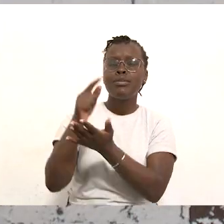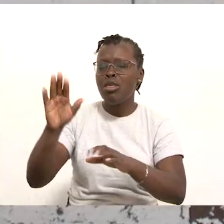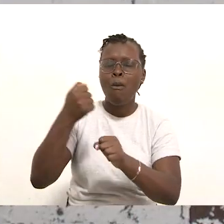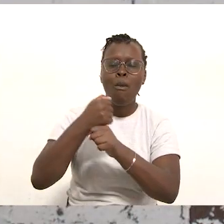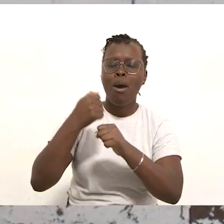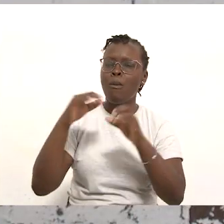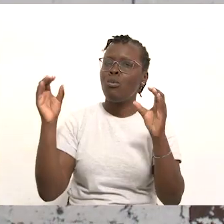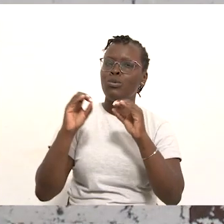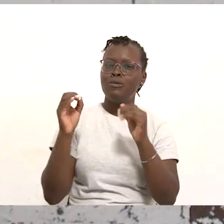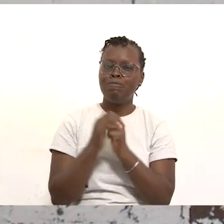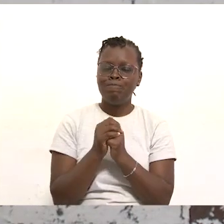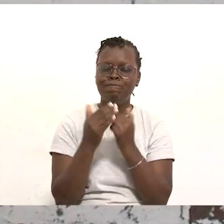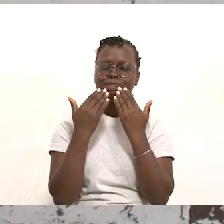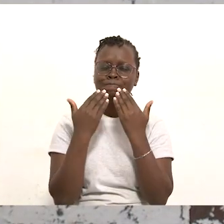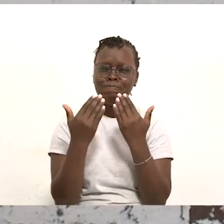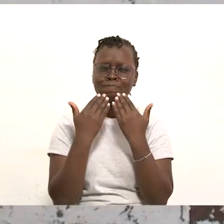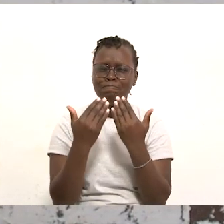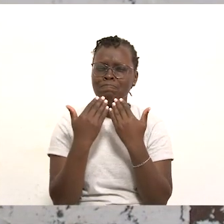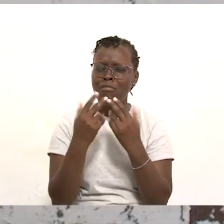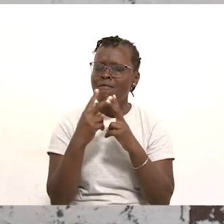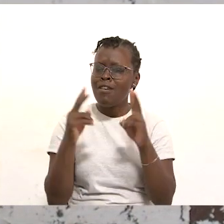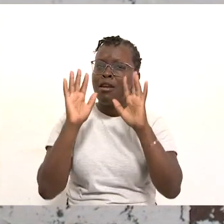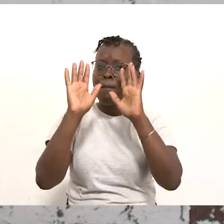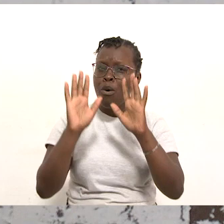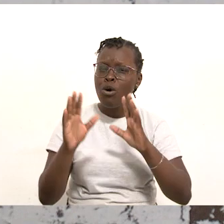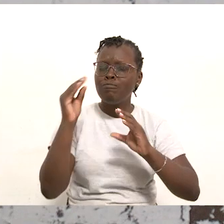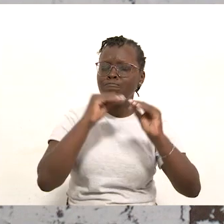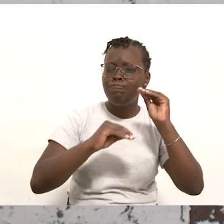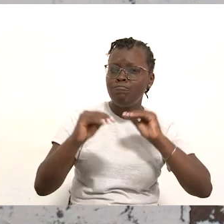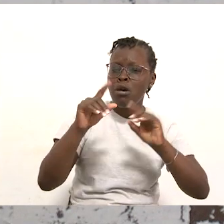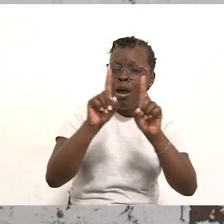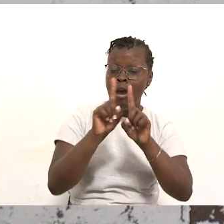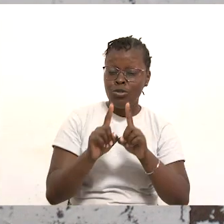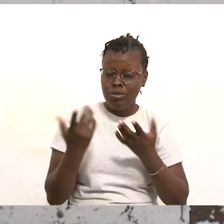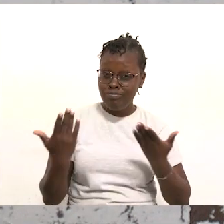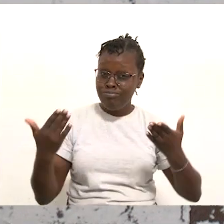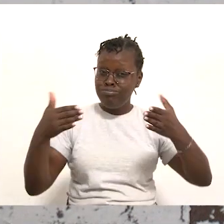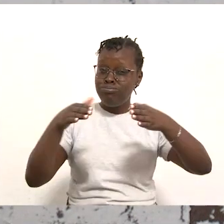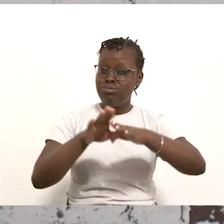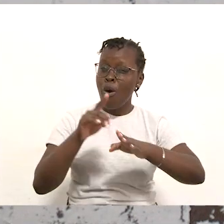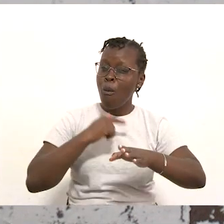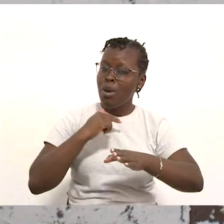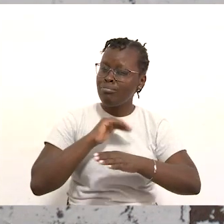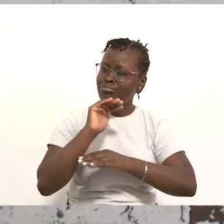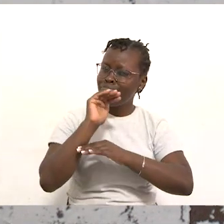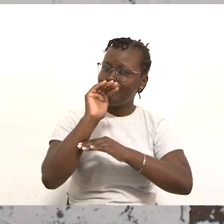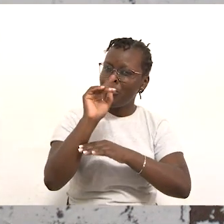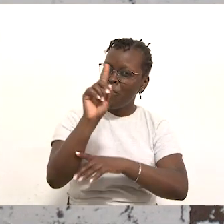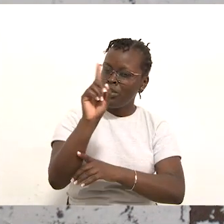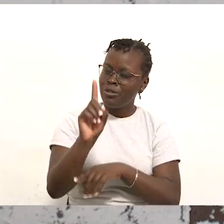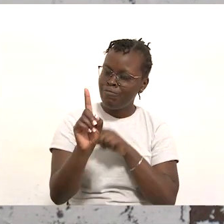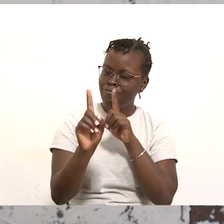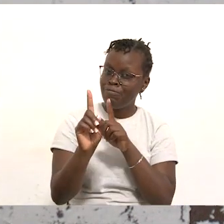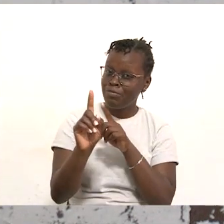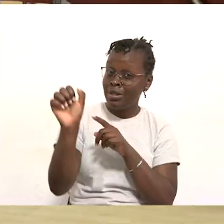knowledge. Thank you for that. Really important contributions. As we close, let me offer one more question to each of you.